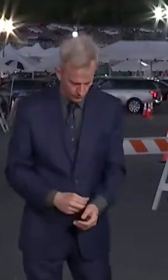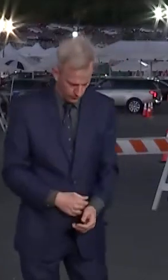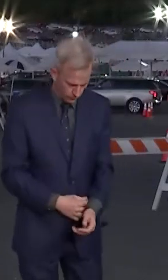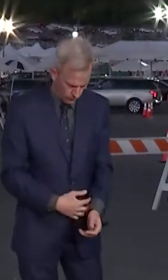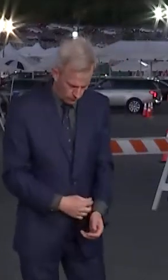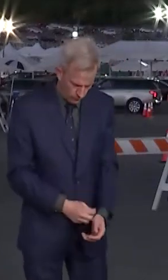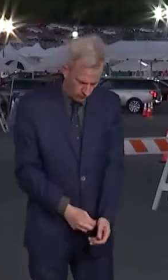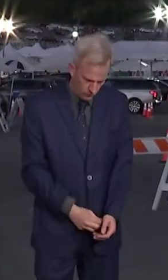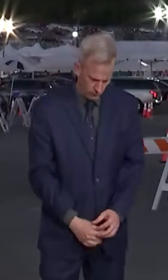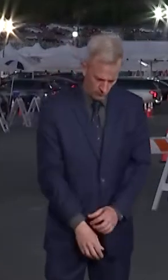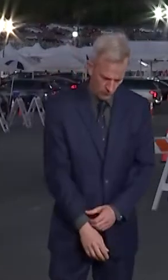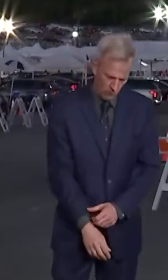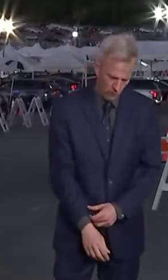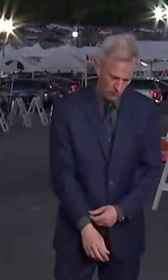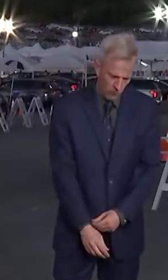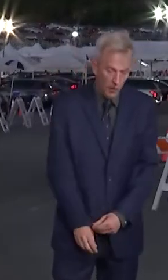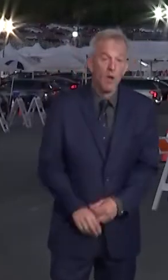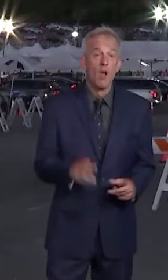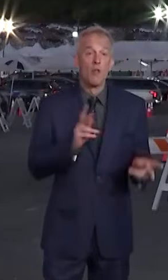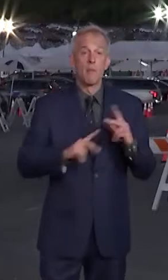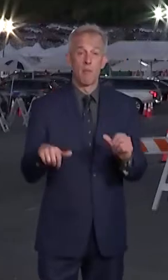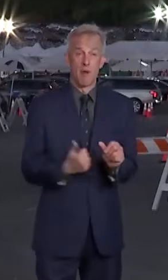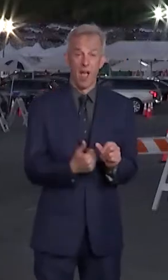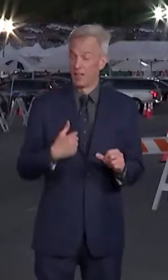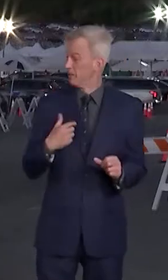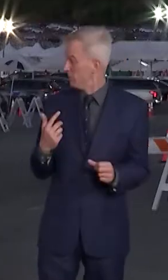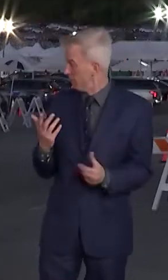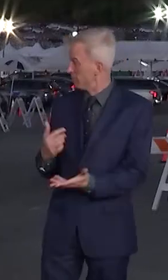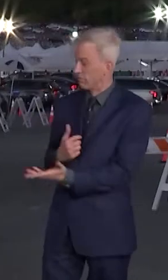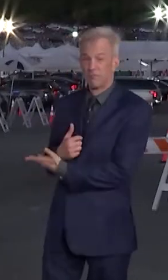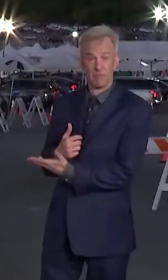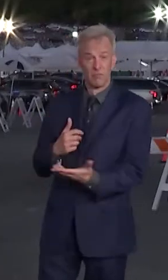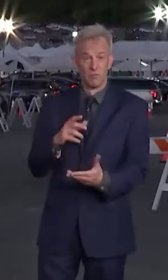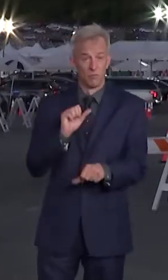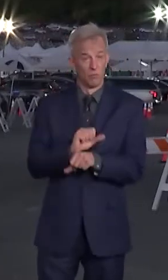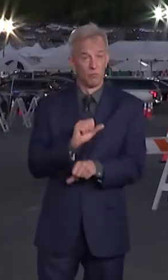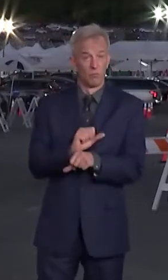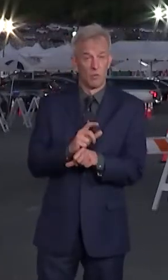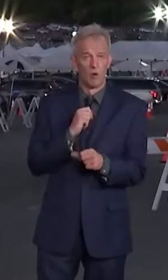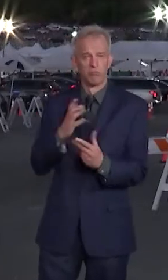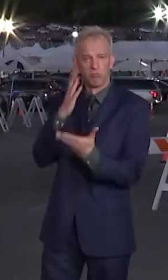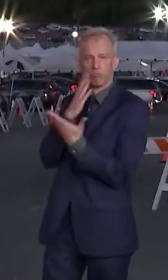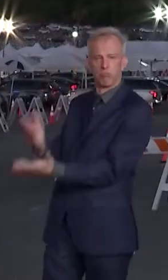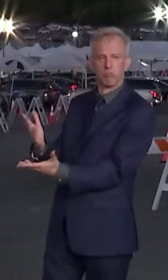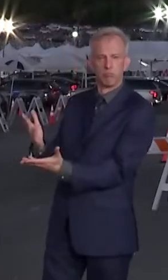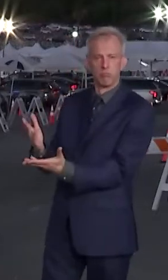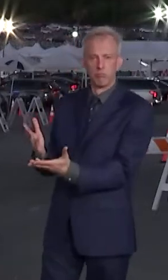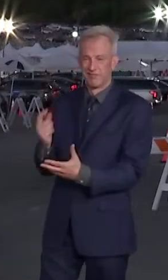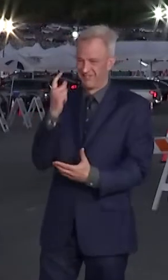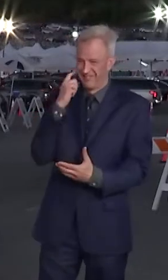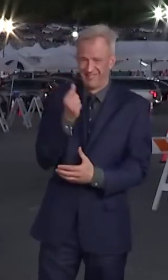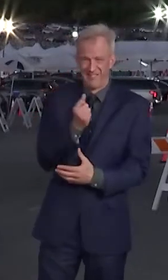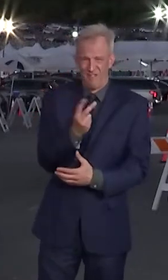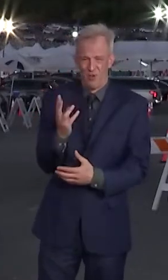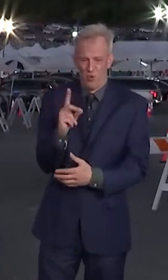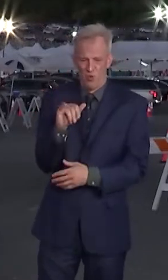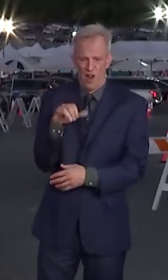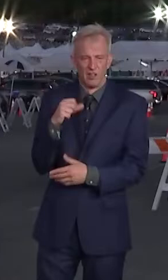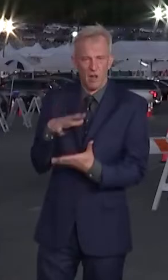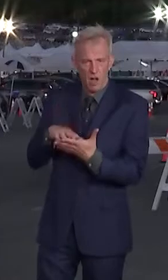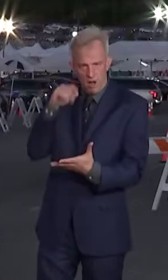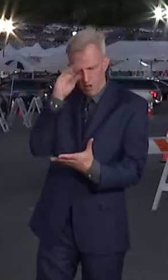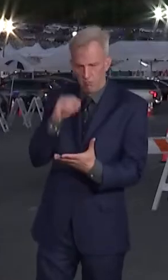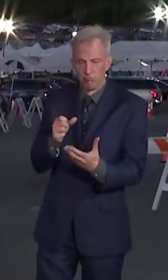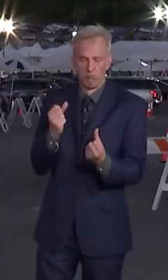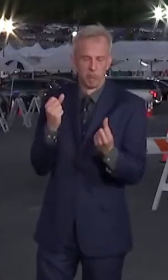me, those heroes who are getting the job done, I want to thank them. And I've learned so much from them just in the past few days. Heroes like